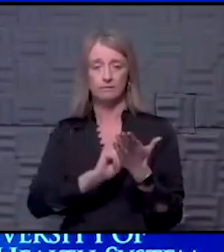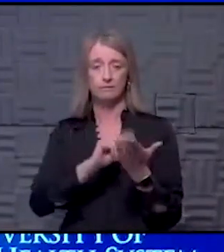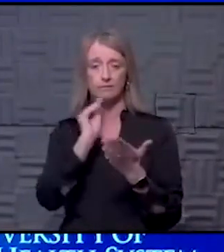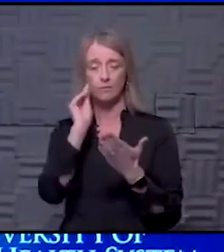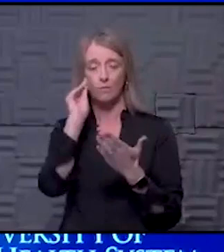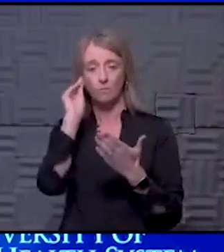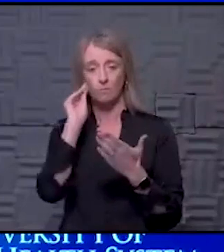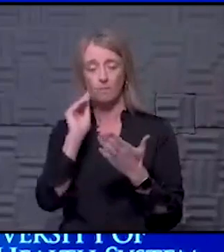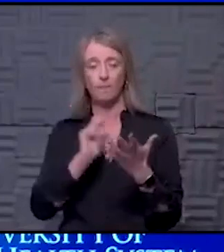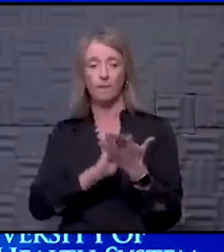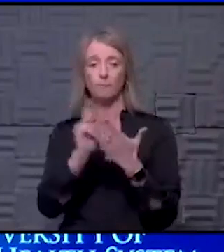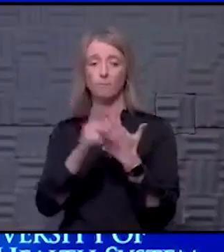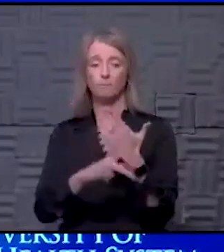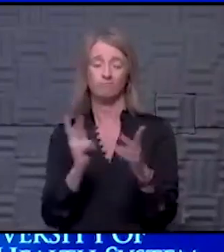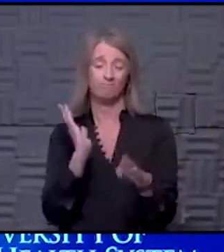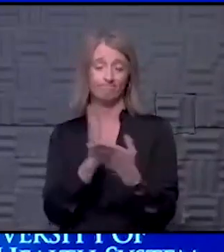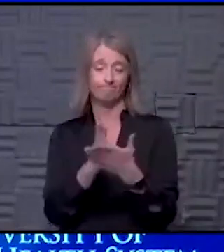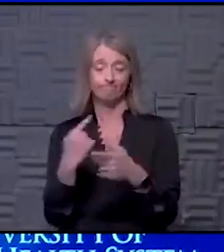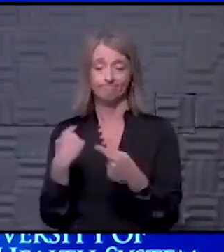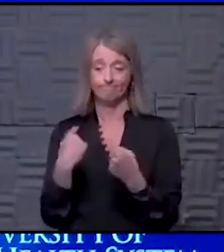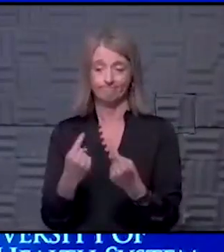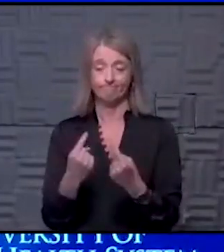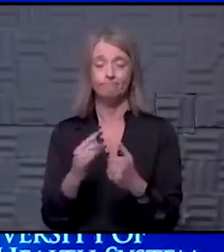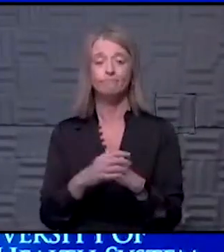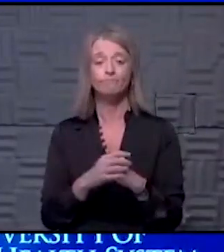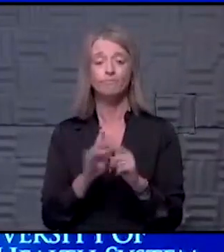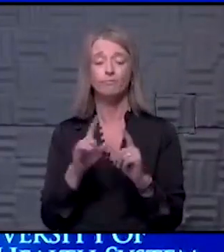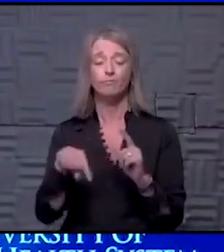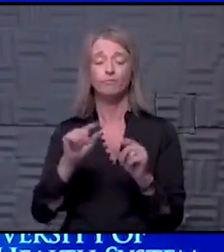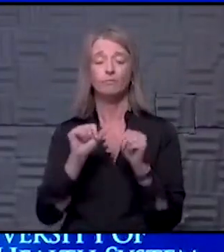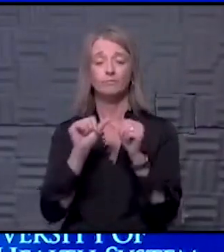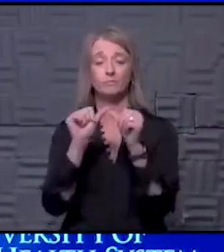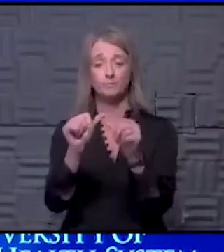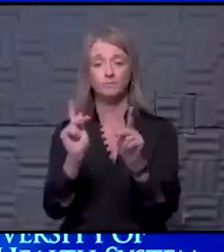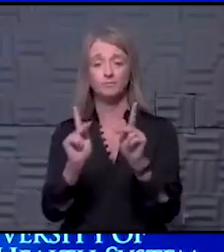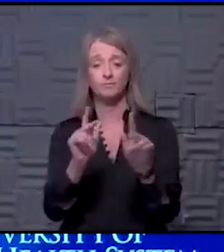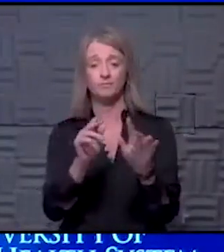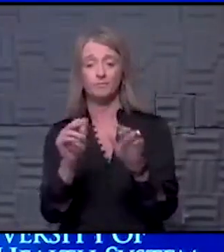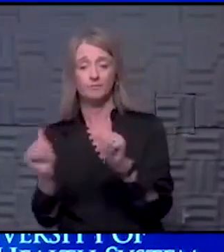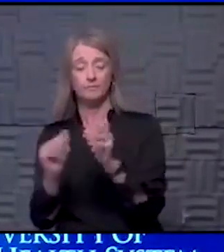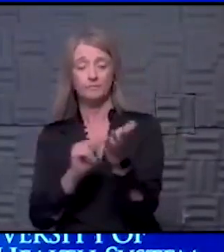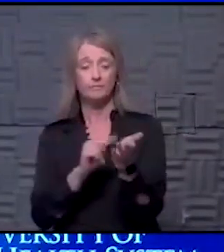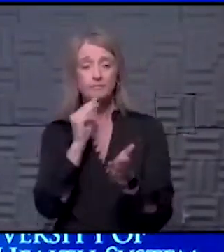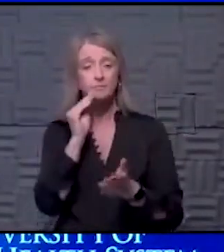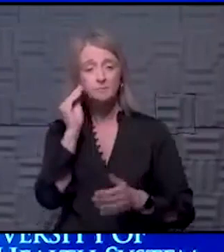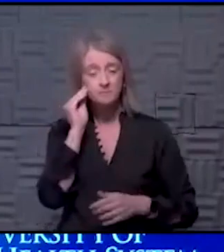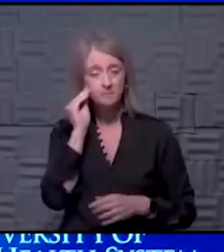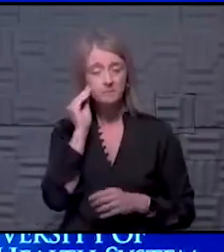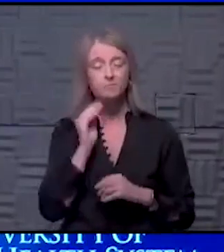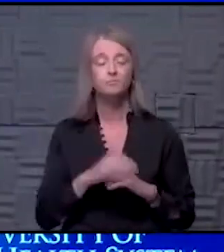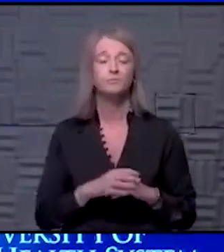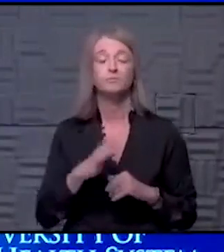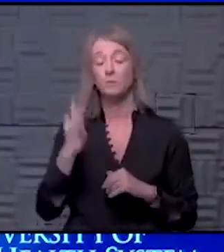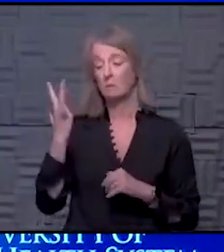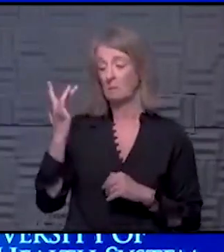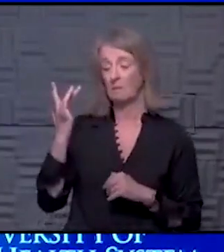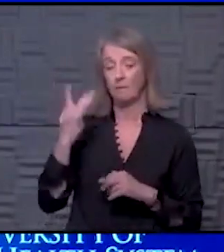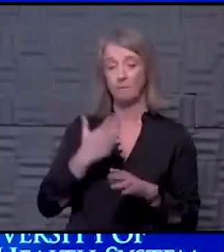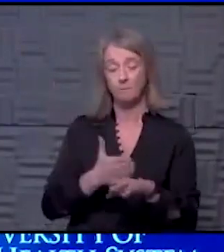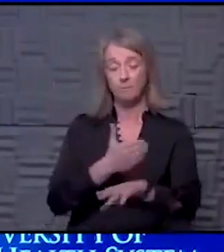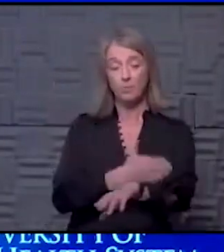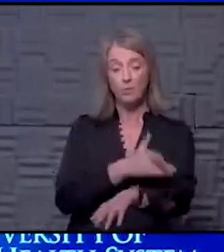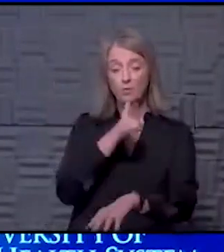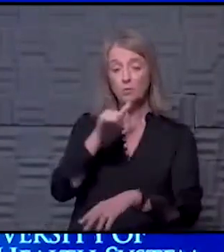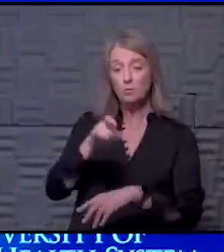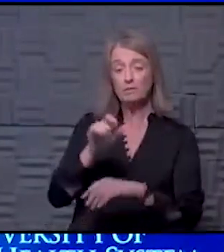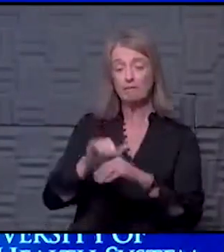stopped, I think is the point I'm making. And so there are constantly people leaving skilled nursing facilities, either because they improve and